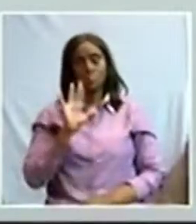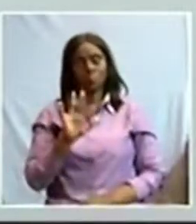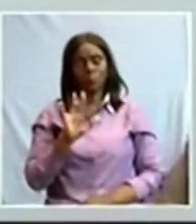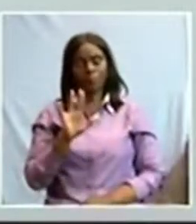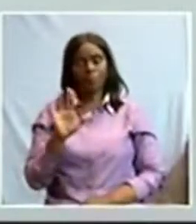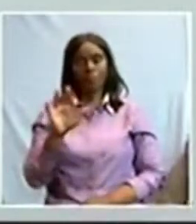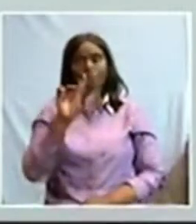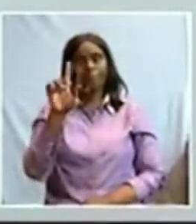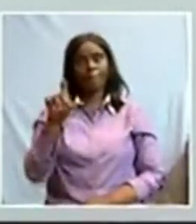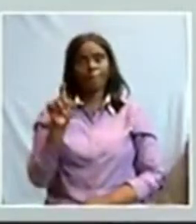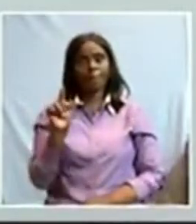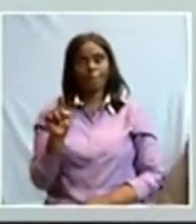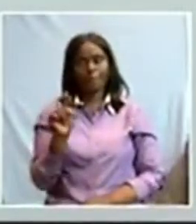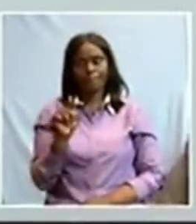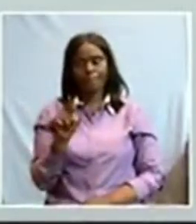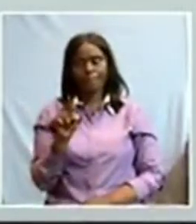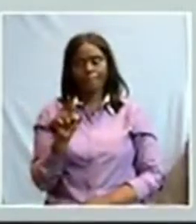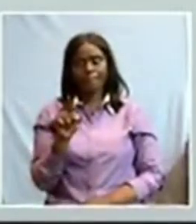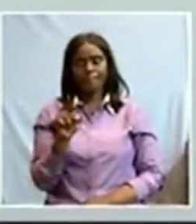question.